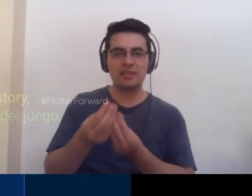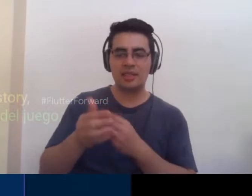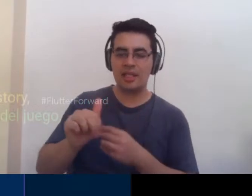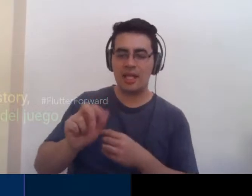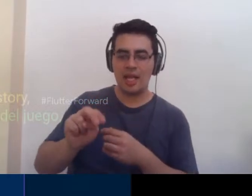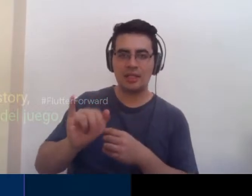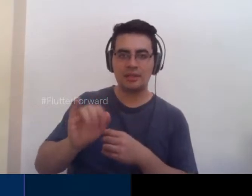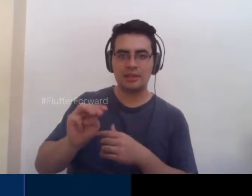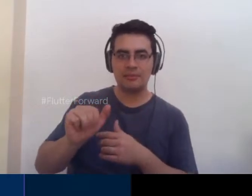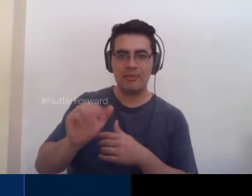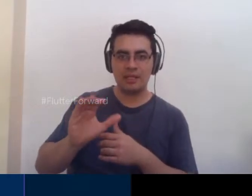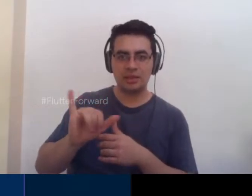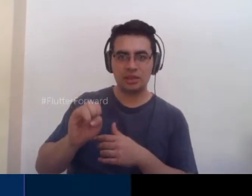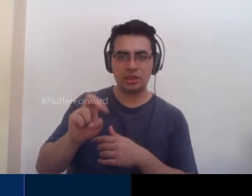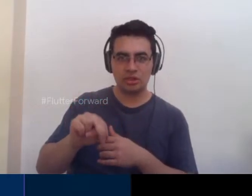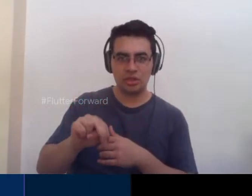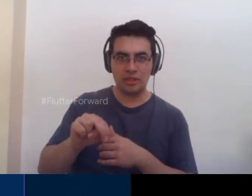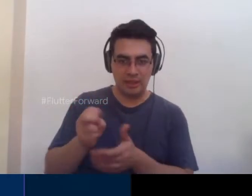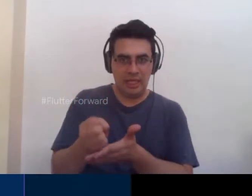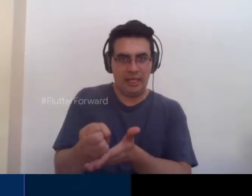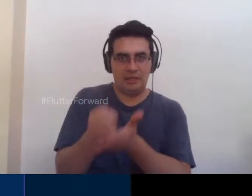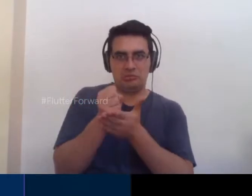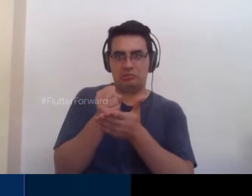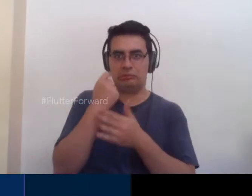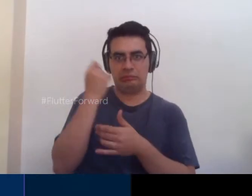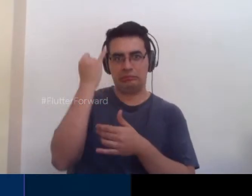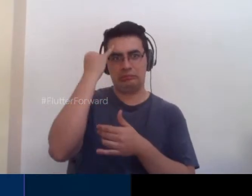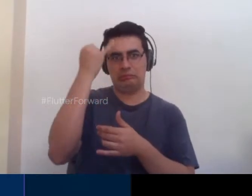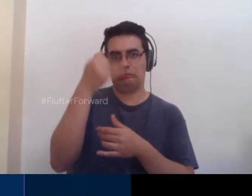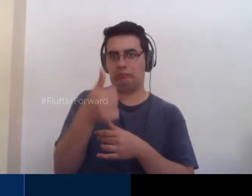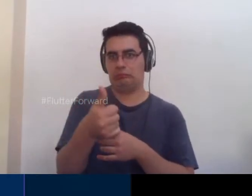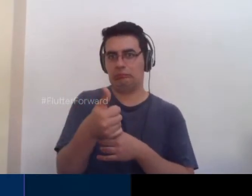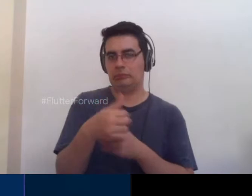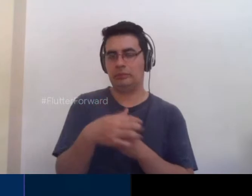of the game's story, so let's give it a try.